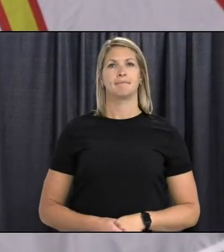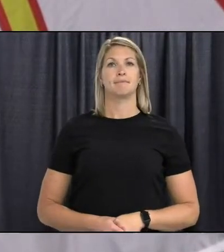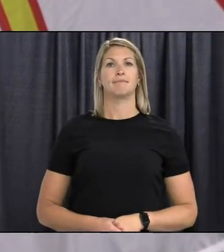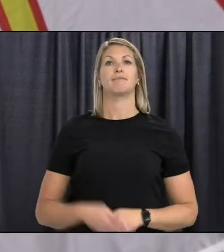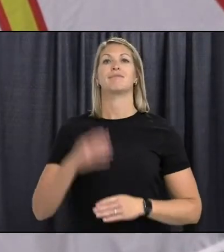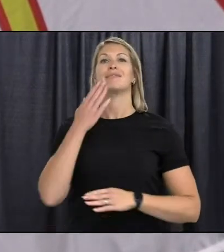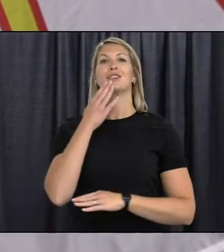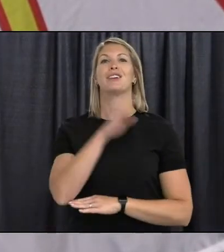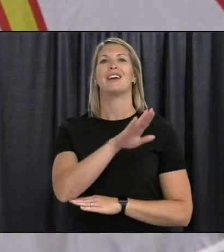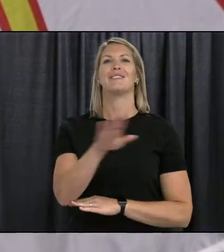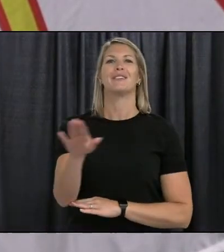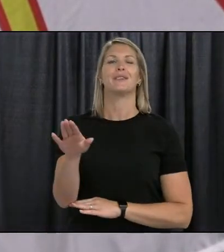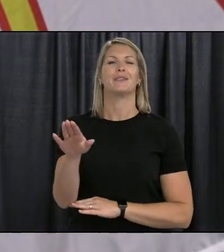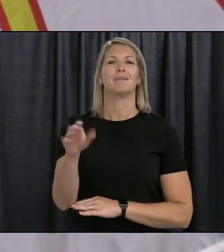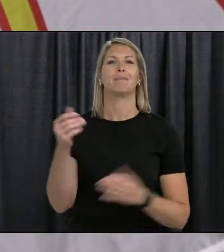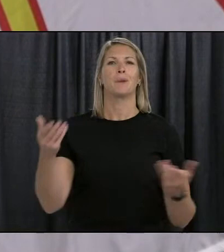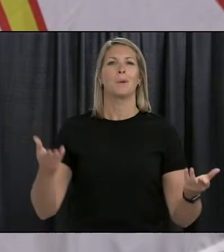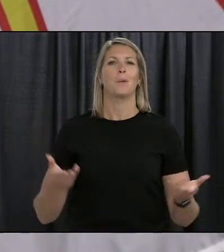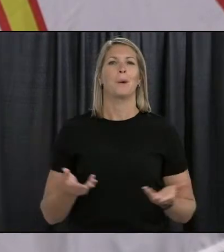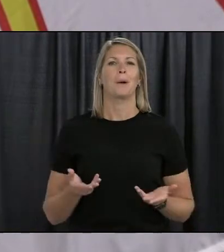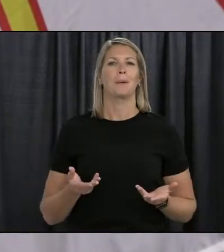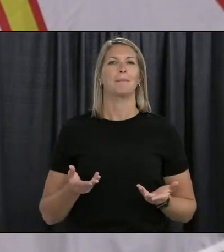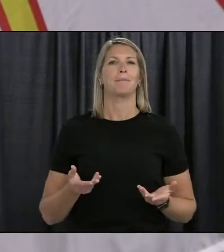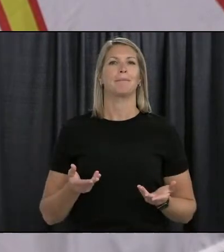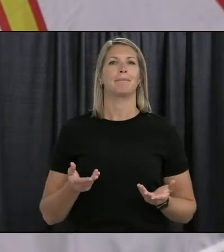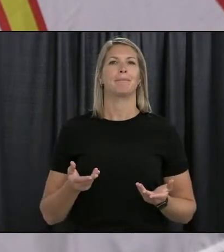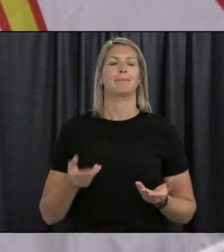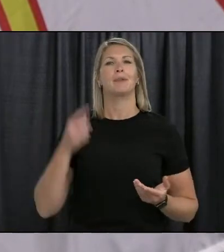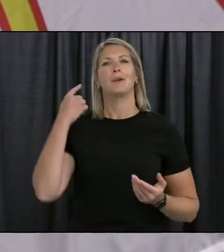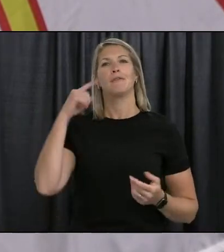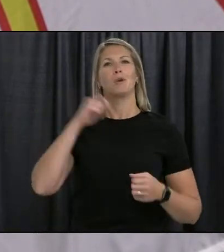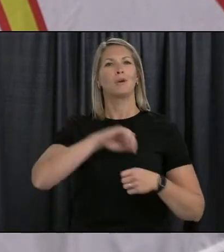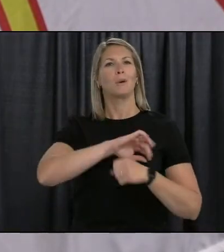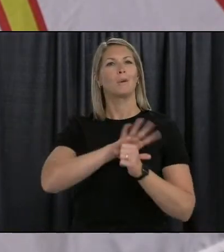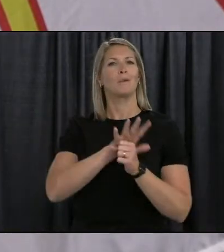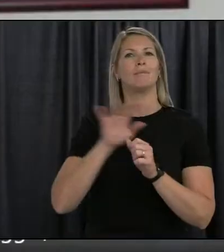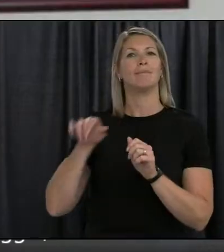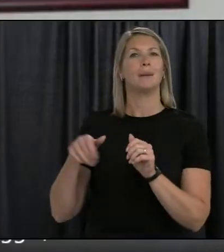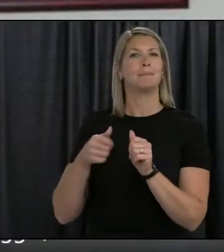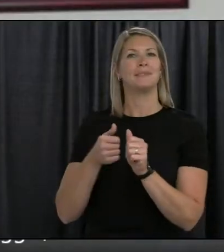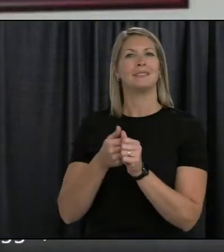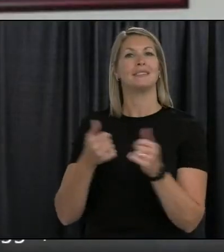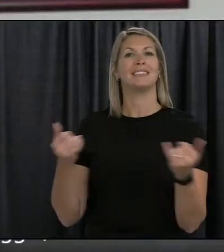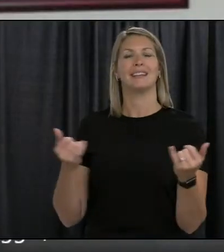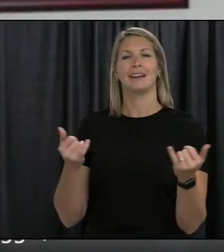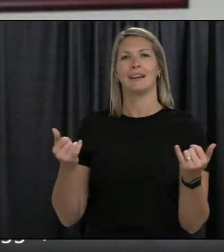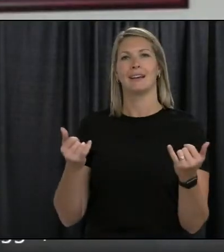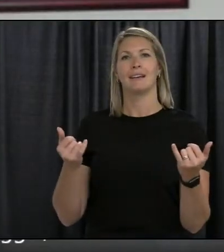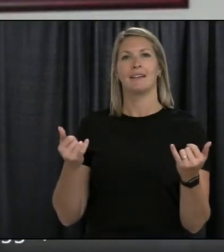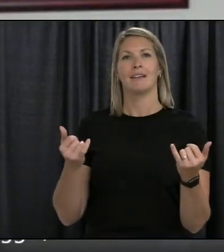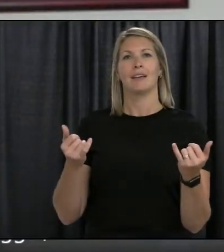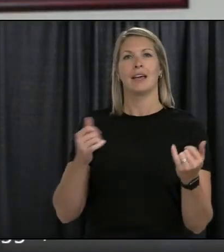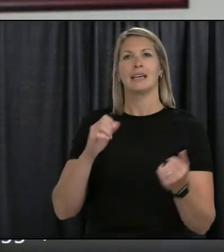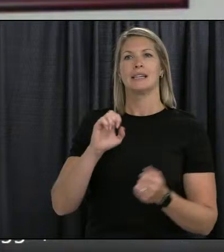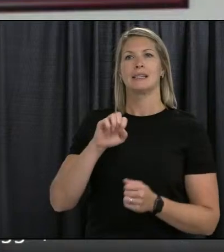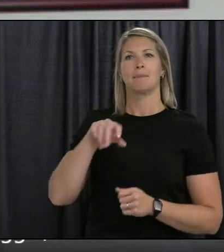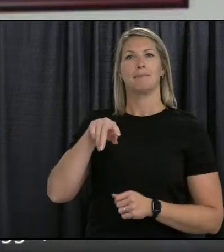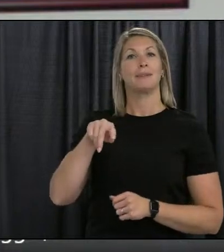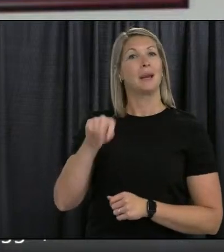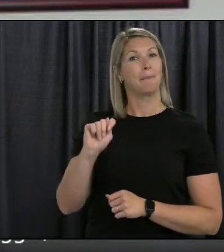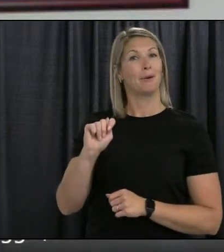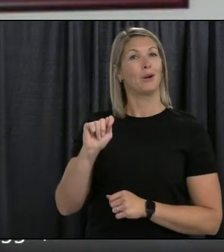Good afternoon, everybody, and welcome to our media briefing for today, the 23rd of September. As